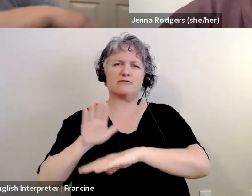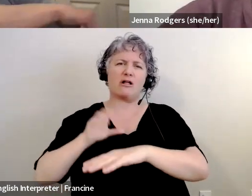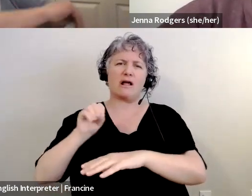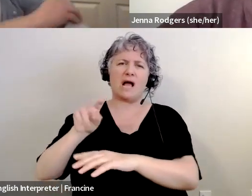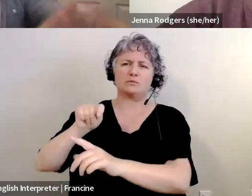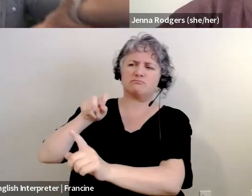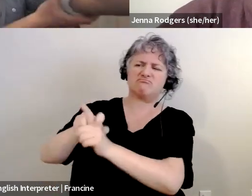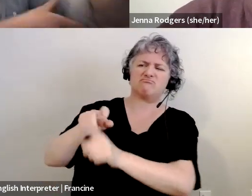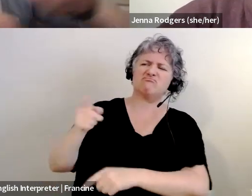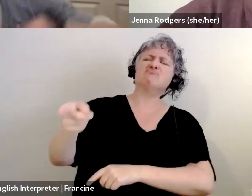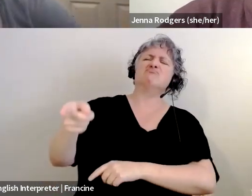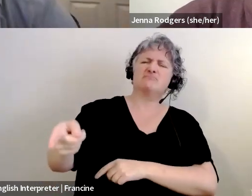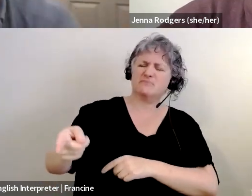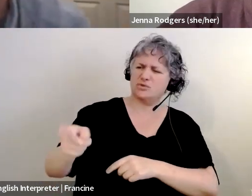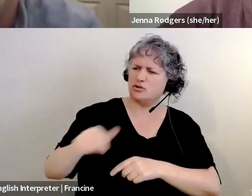call out.